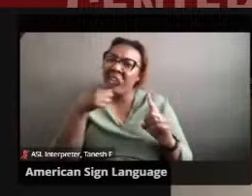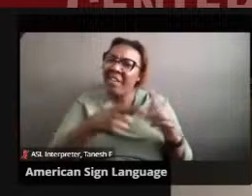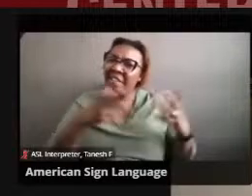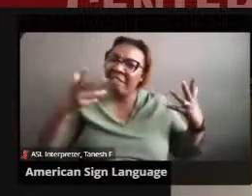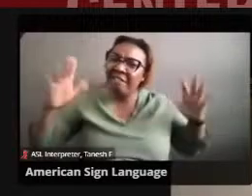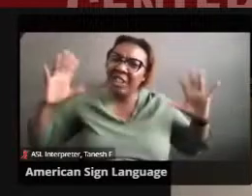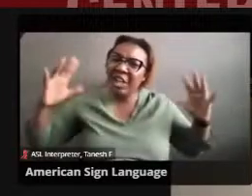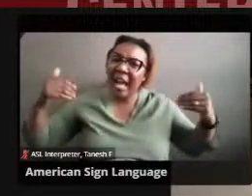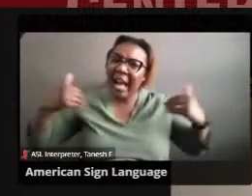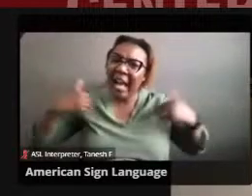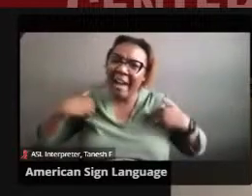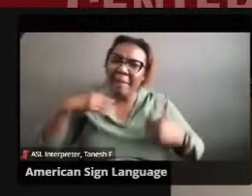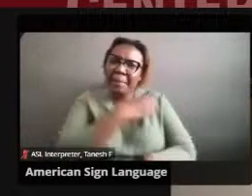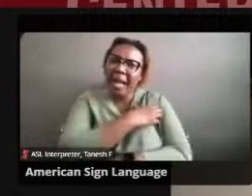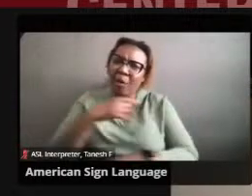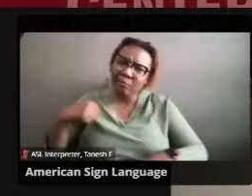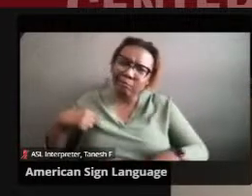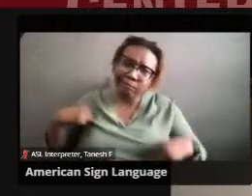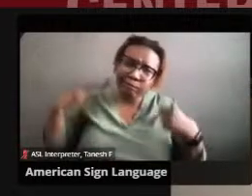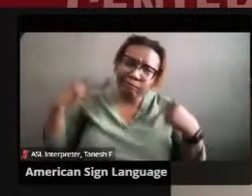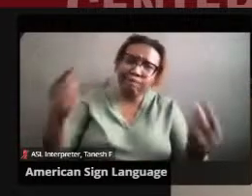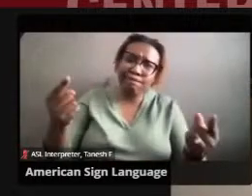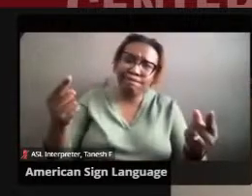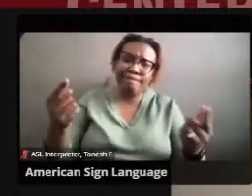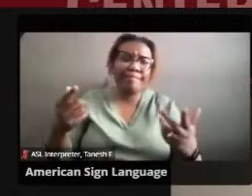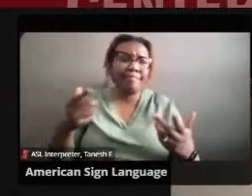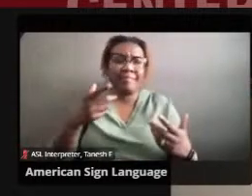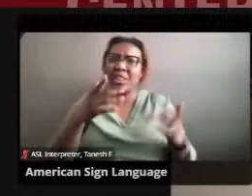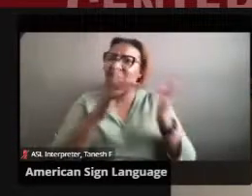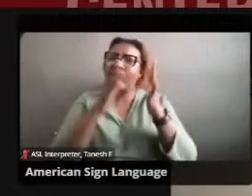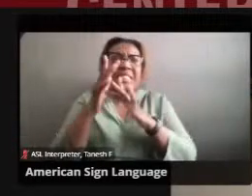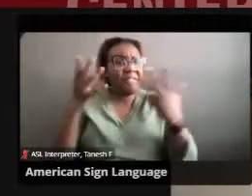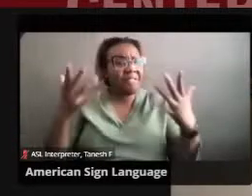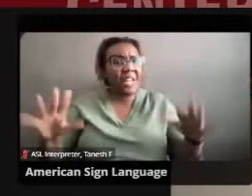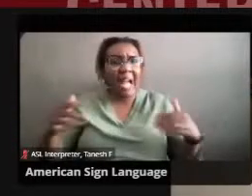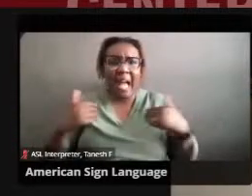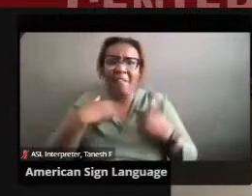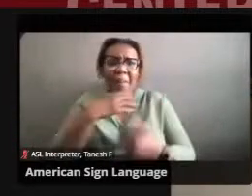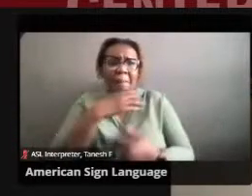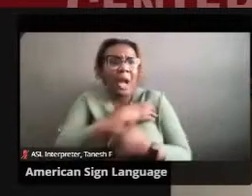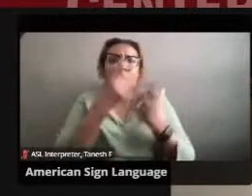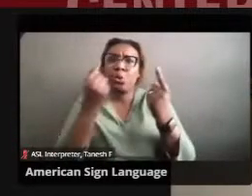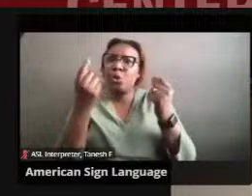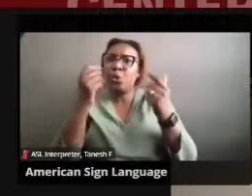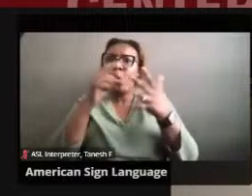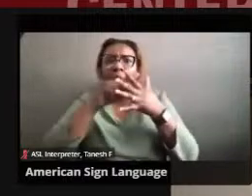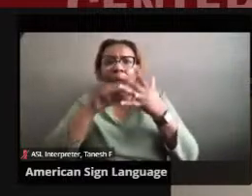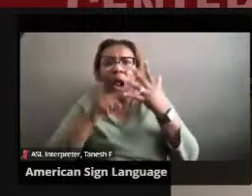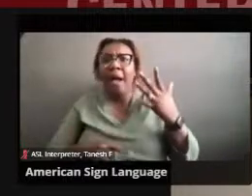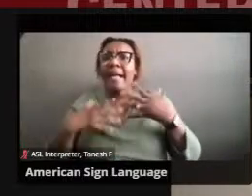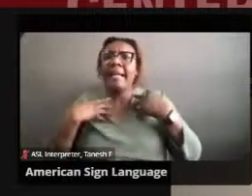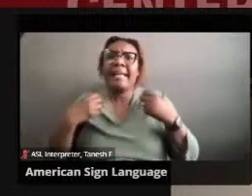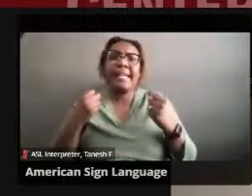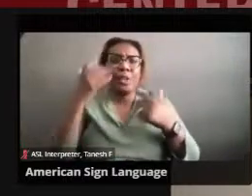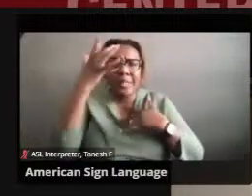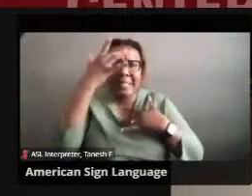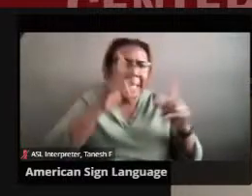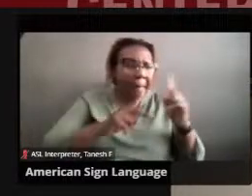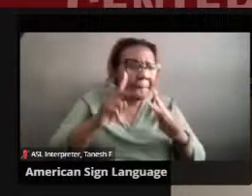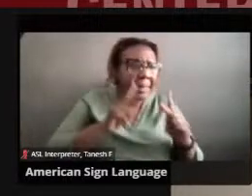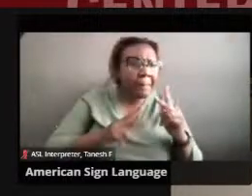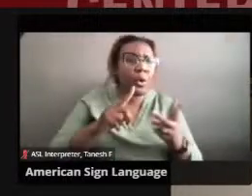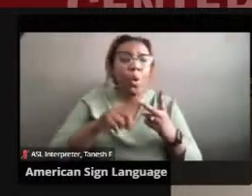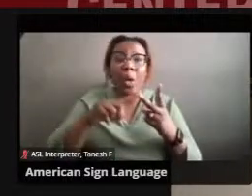Jesus had power to resurrect Lazarus. Jesus had power to heal the sick. Jesus had power to